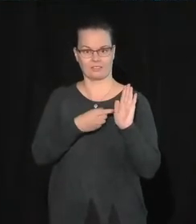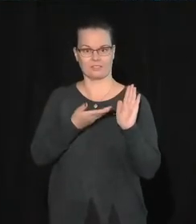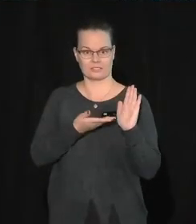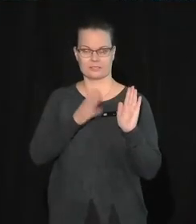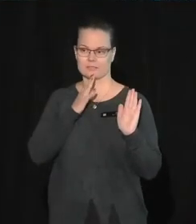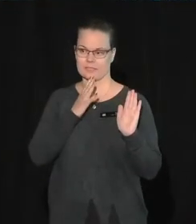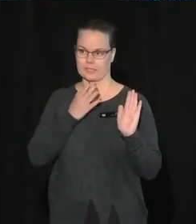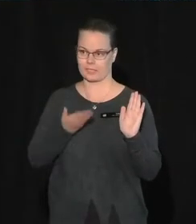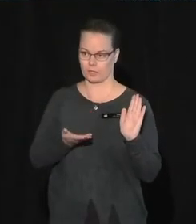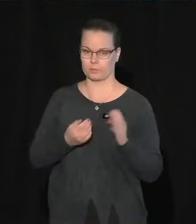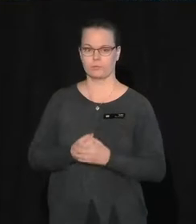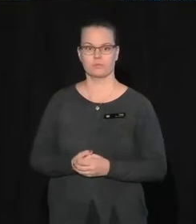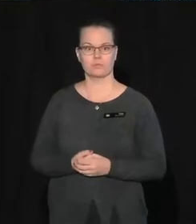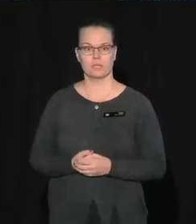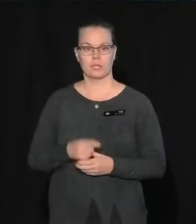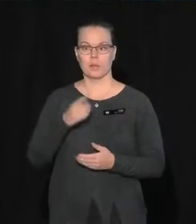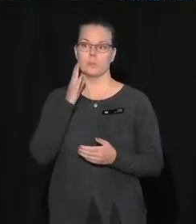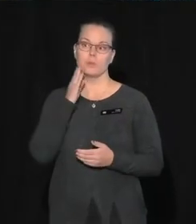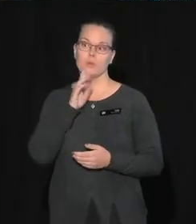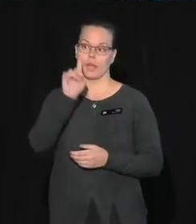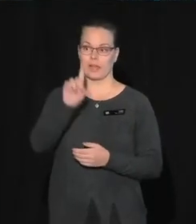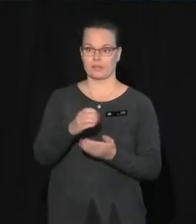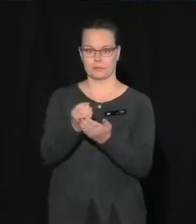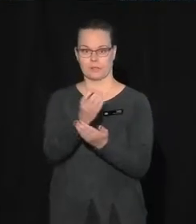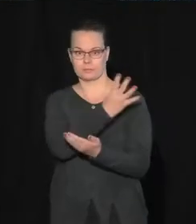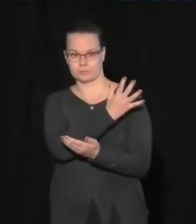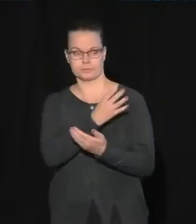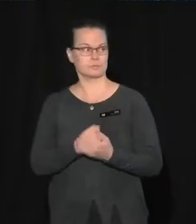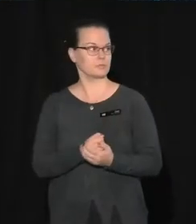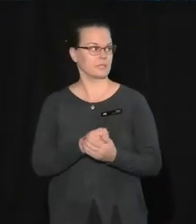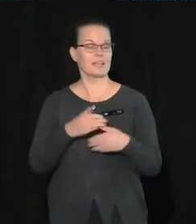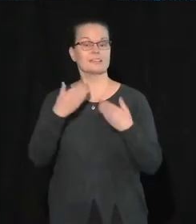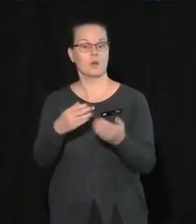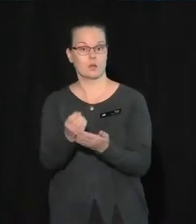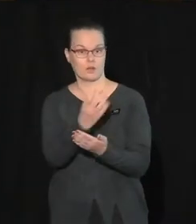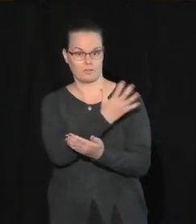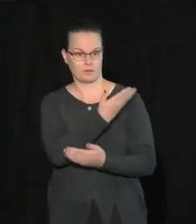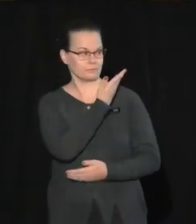So, if I can have the first slide, the next slide, please.